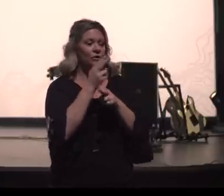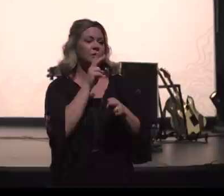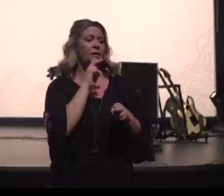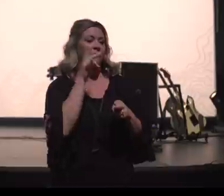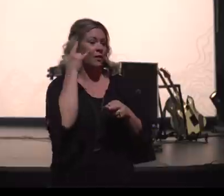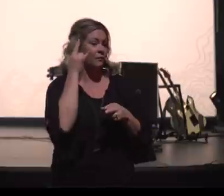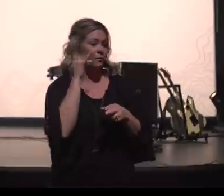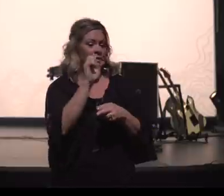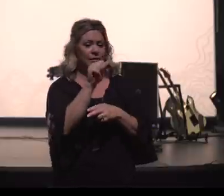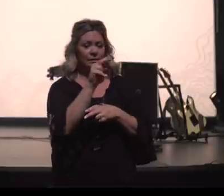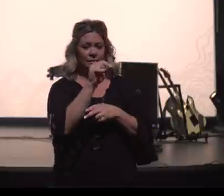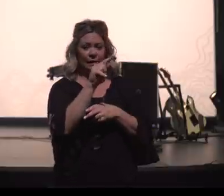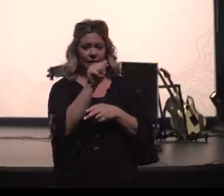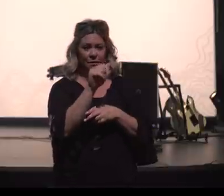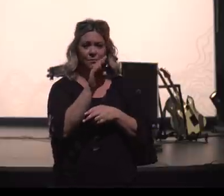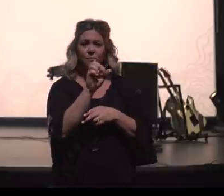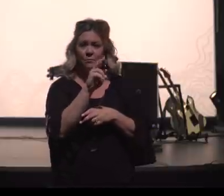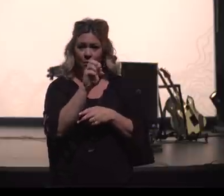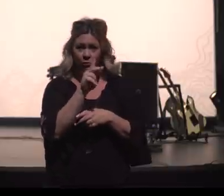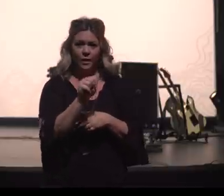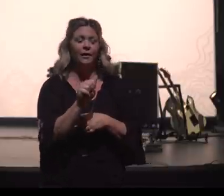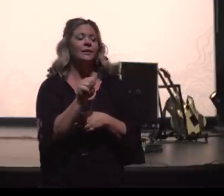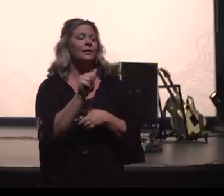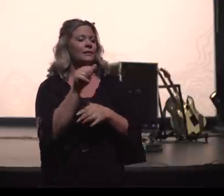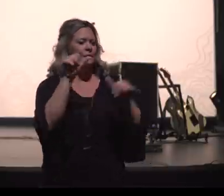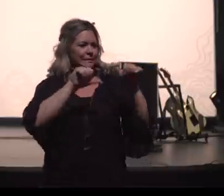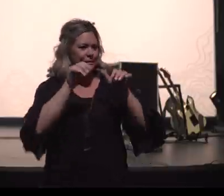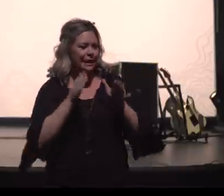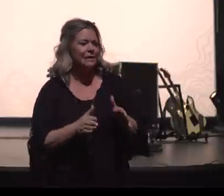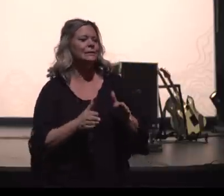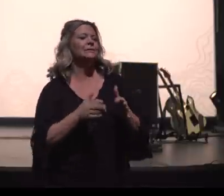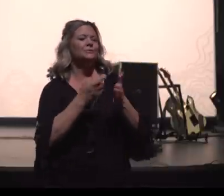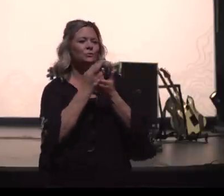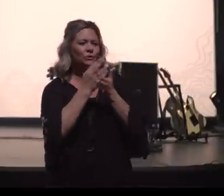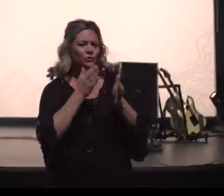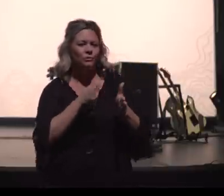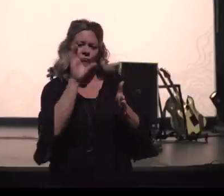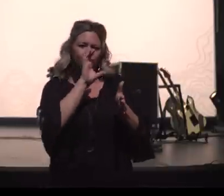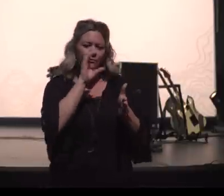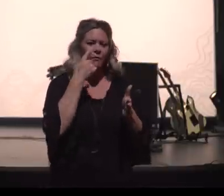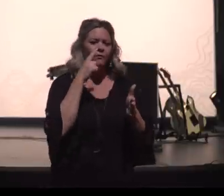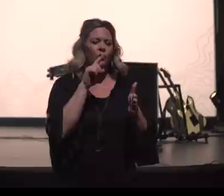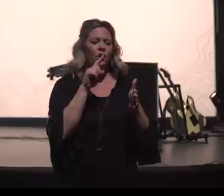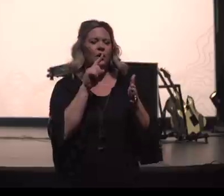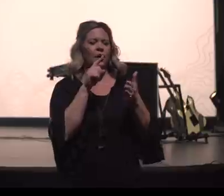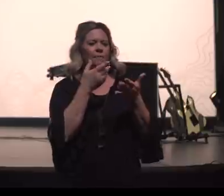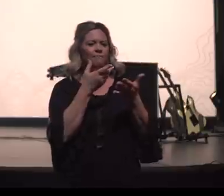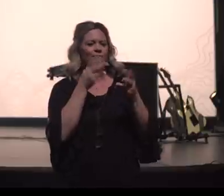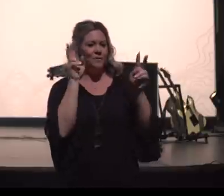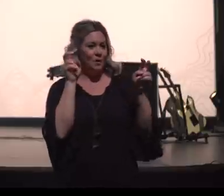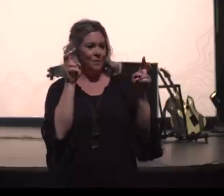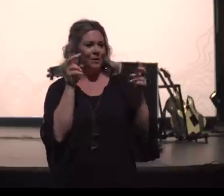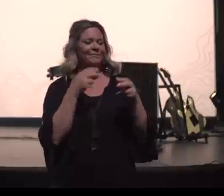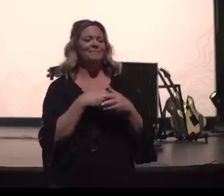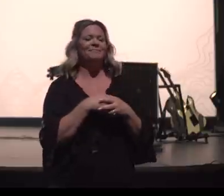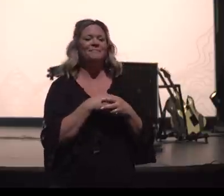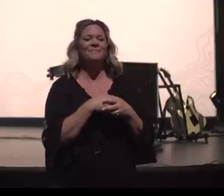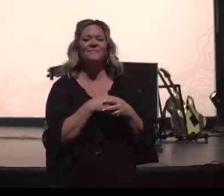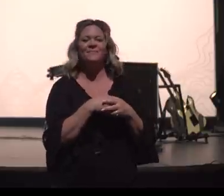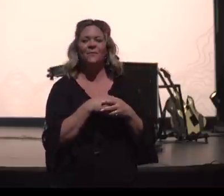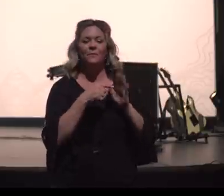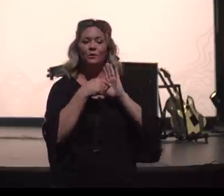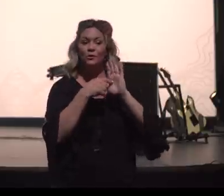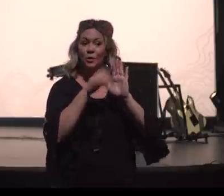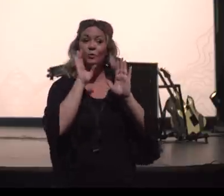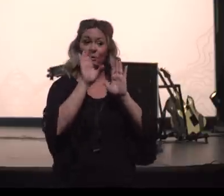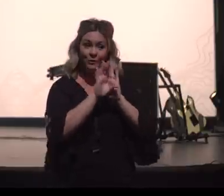by some scientists and researchers who've really been doing some groundbreaking research on a certain topic. So I'm going to introduce it to you, but I'm going to show you a